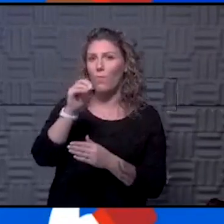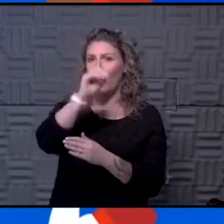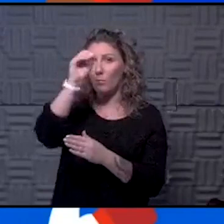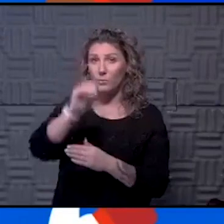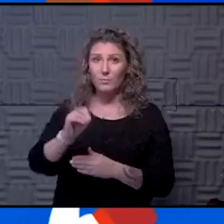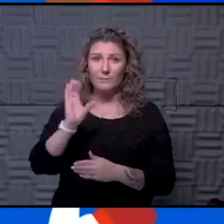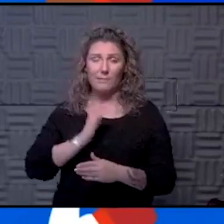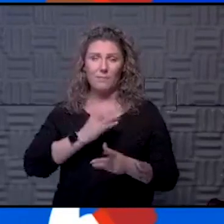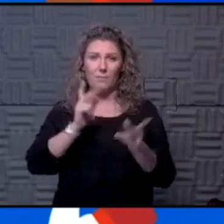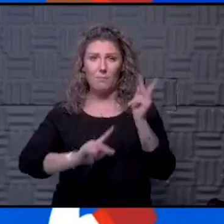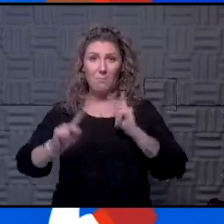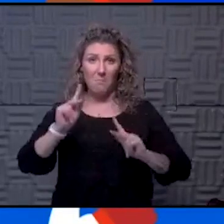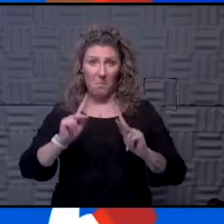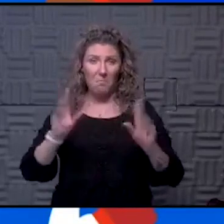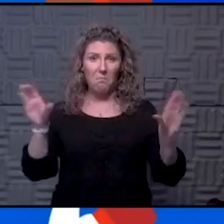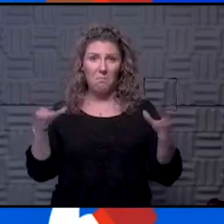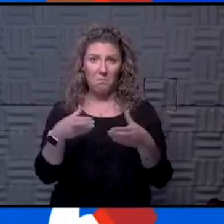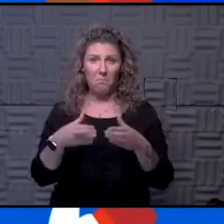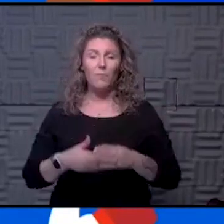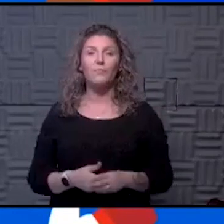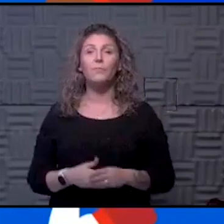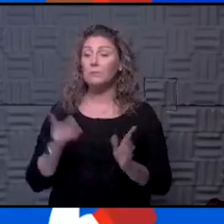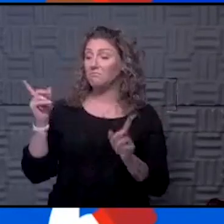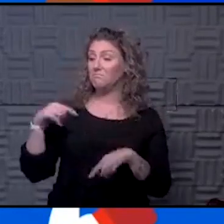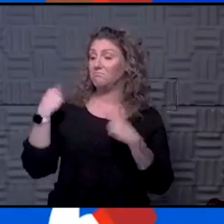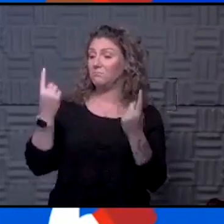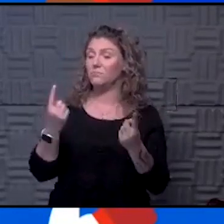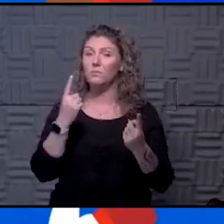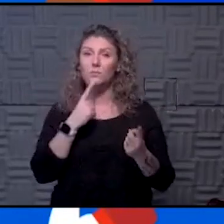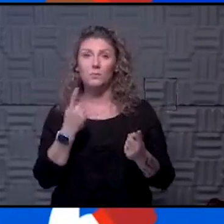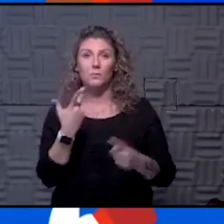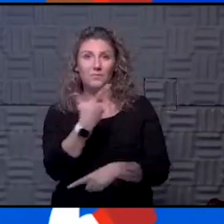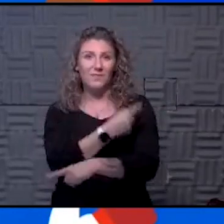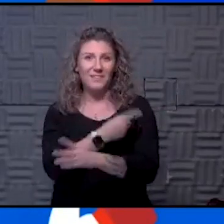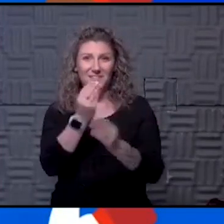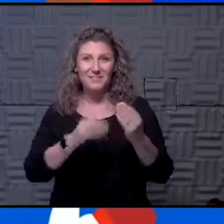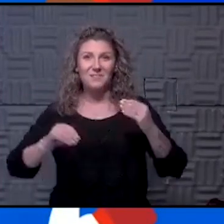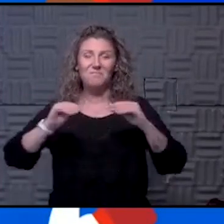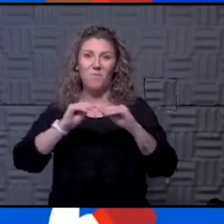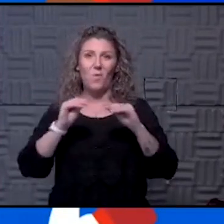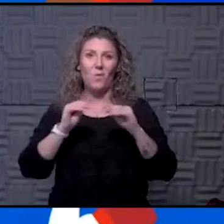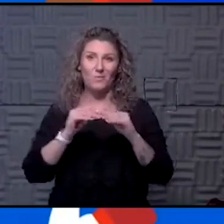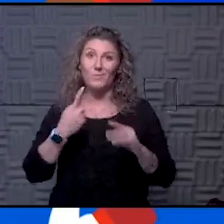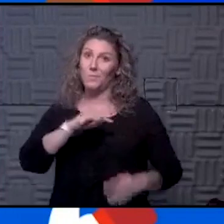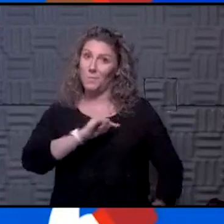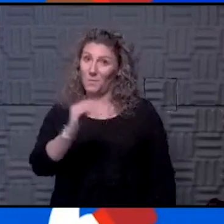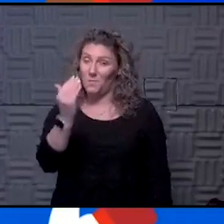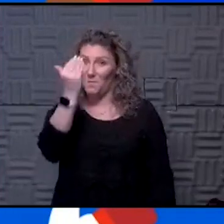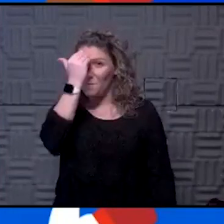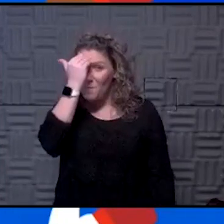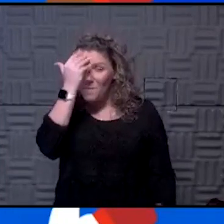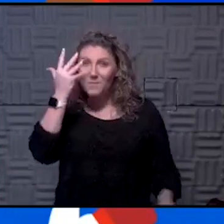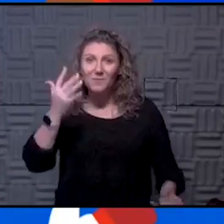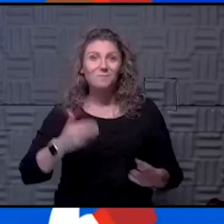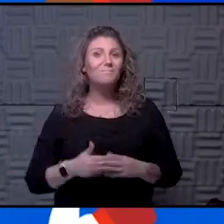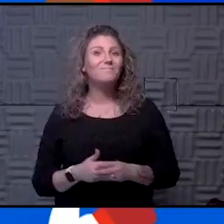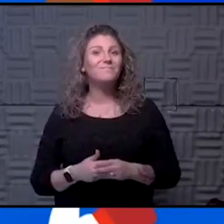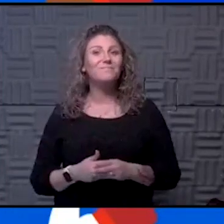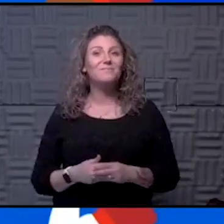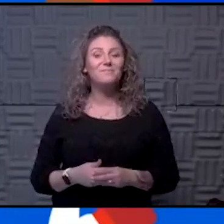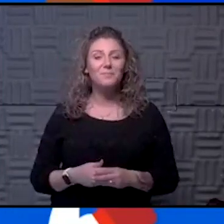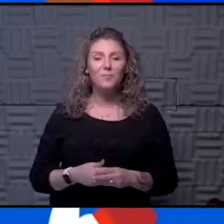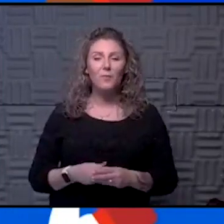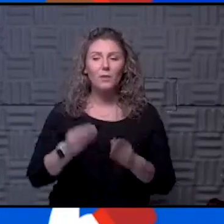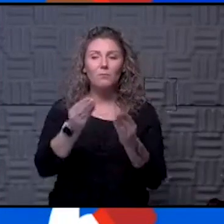population. And since then, we have vaccinated. So without a doubt, we have given at